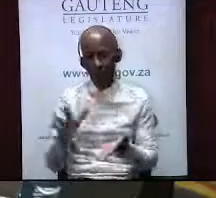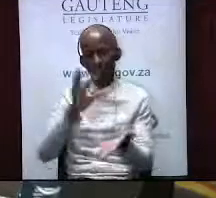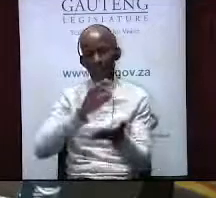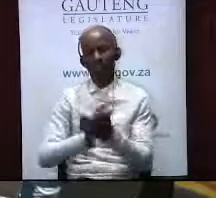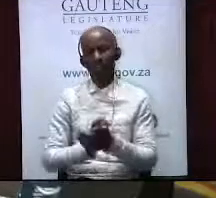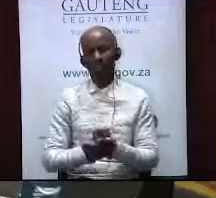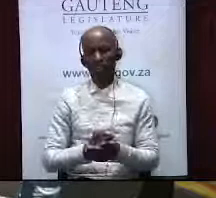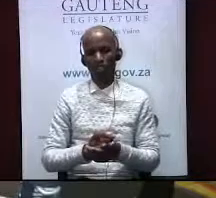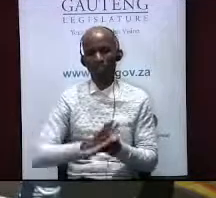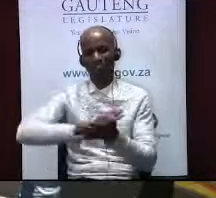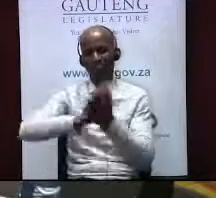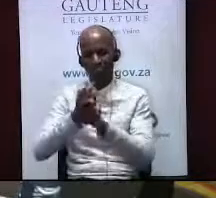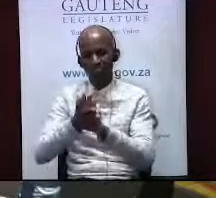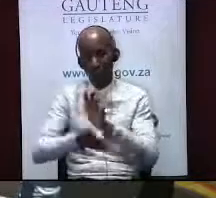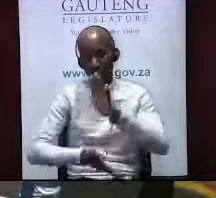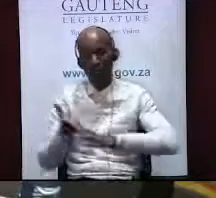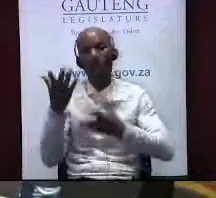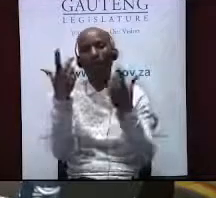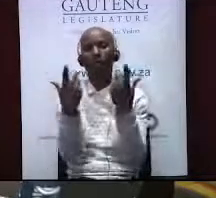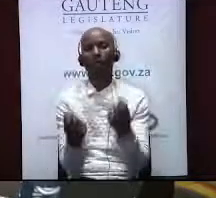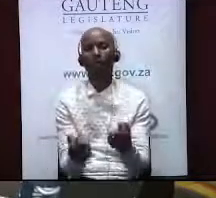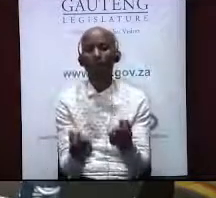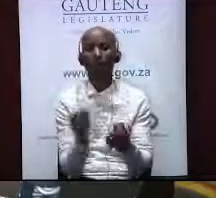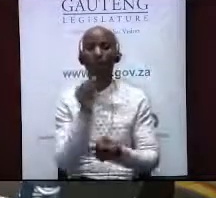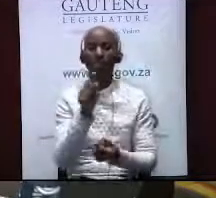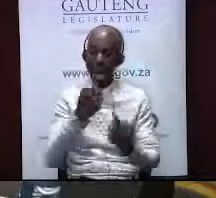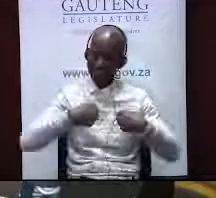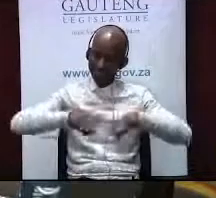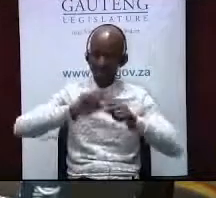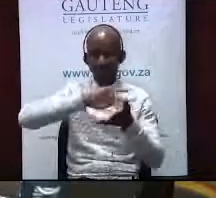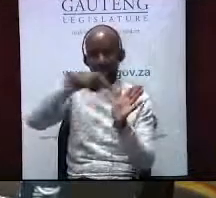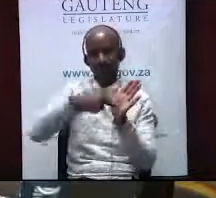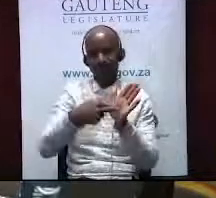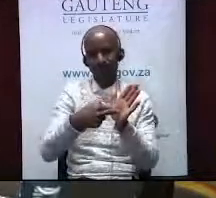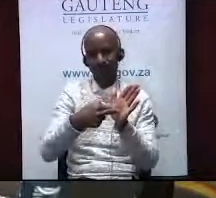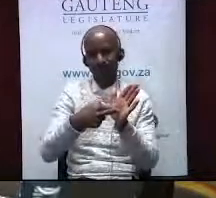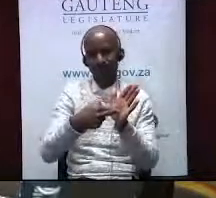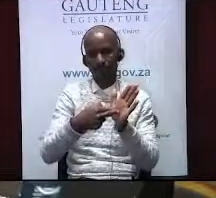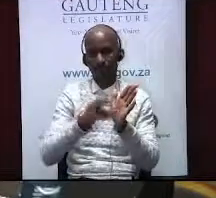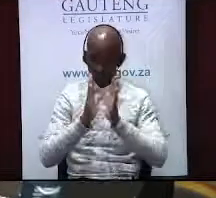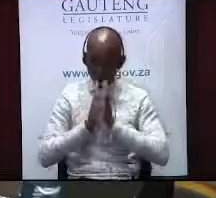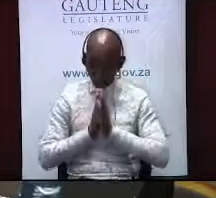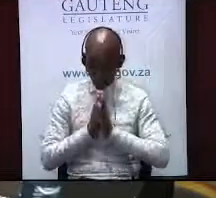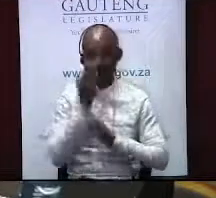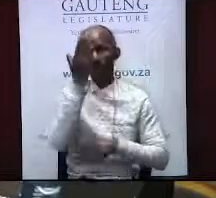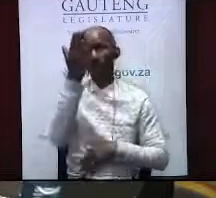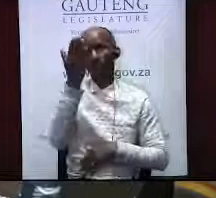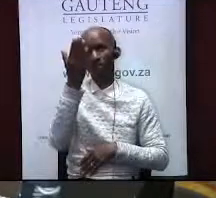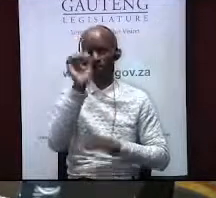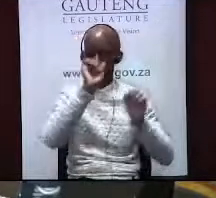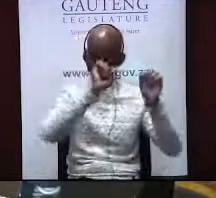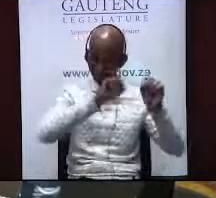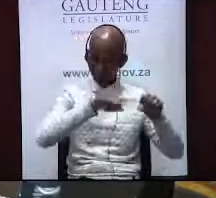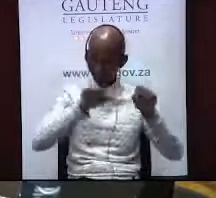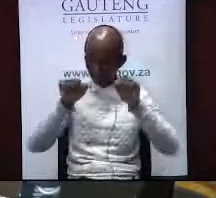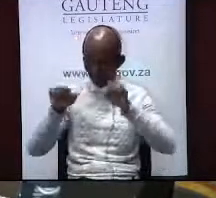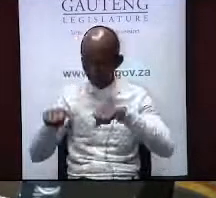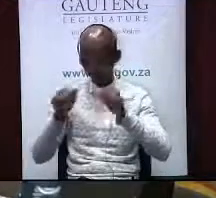him. Let us go and do it. That is our role as the Church of God.